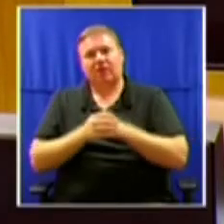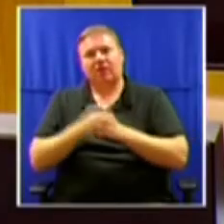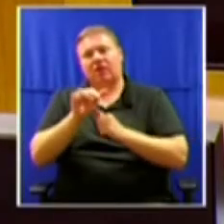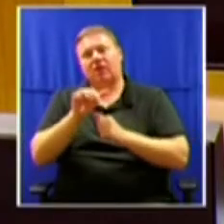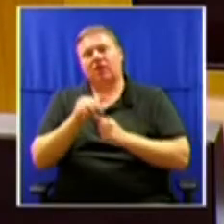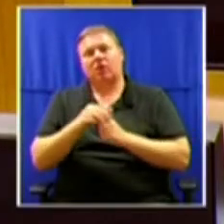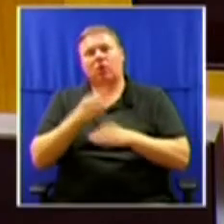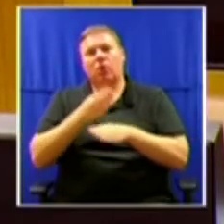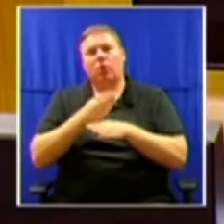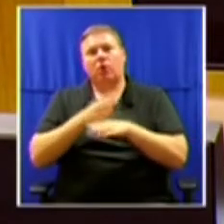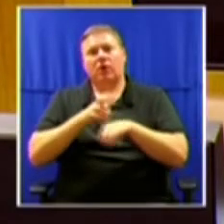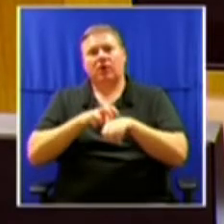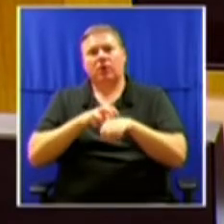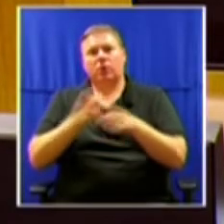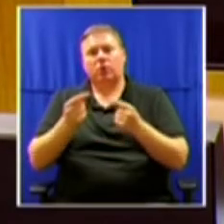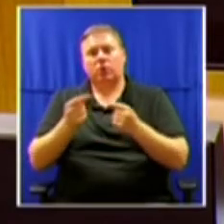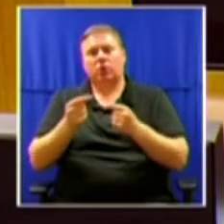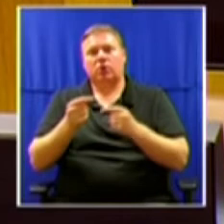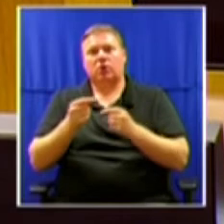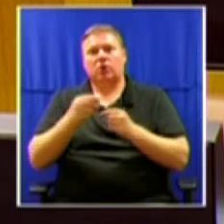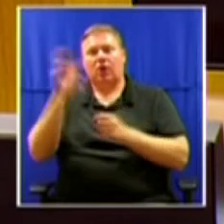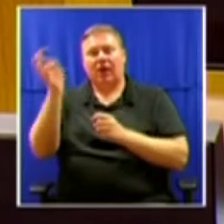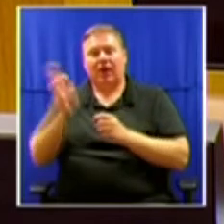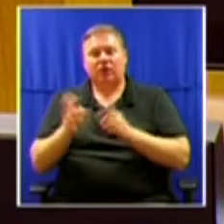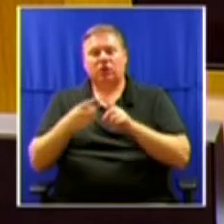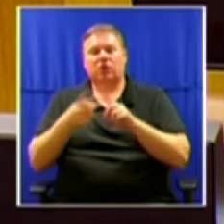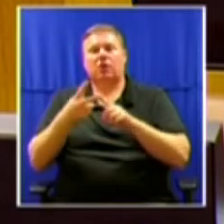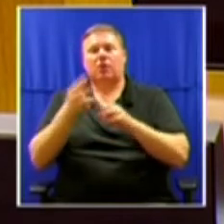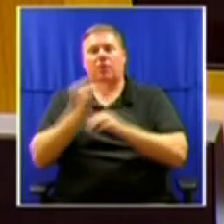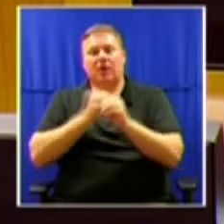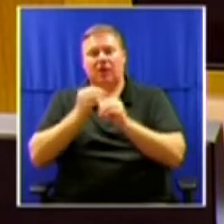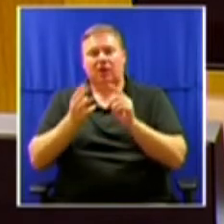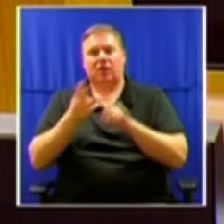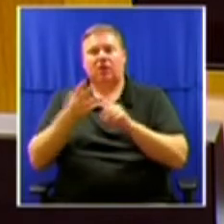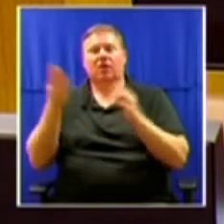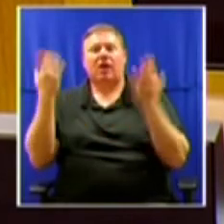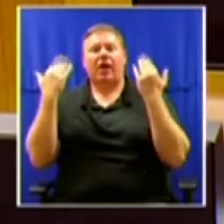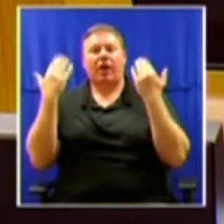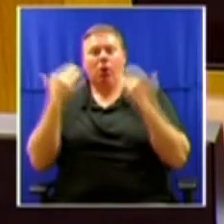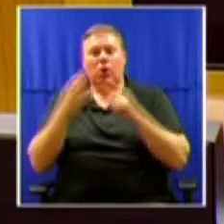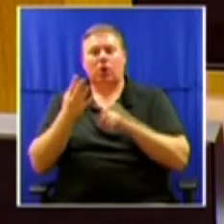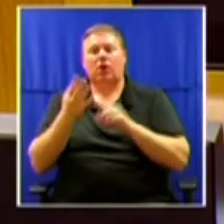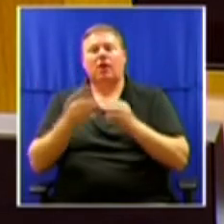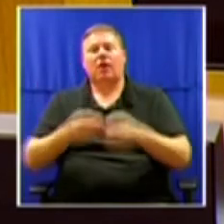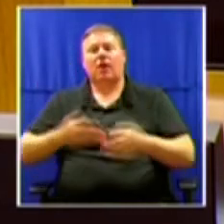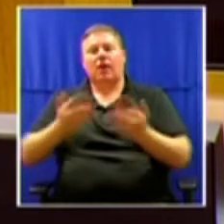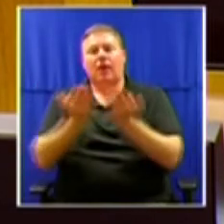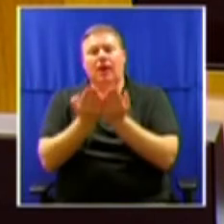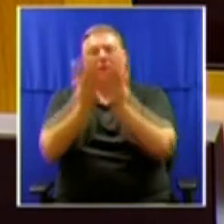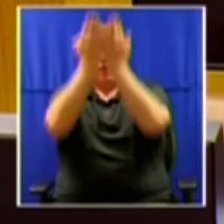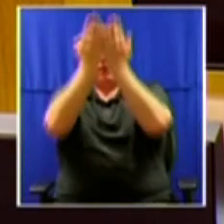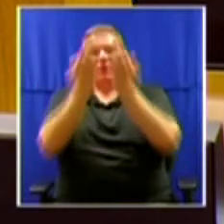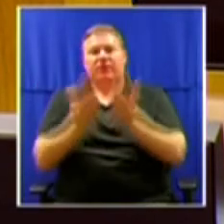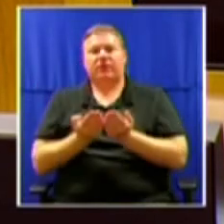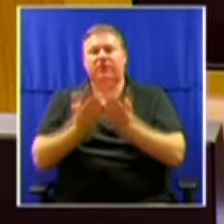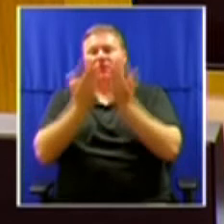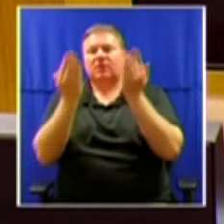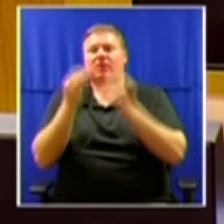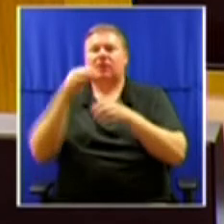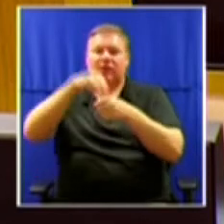includes electrical and mechanical works, air conditioners and lifts, internal and external